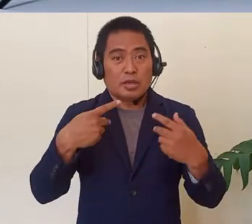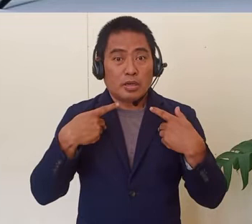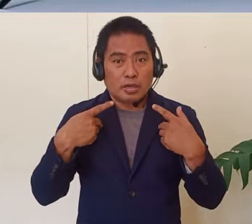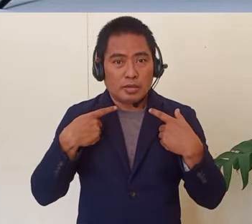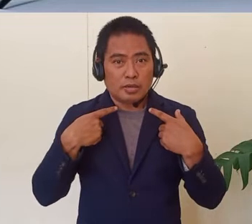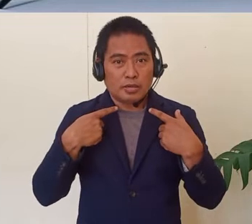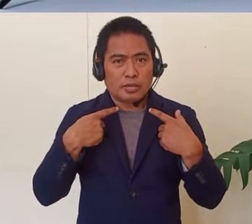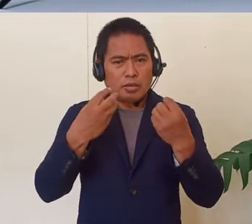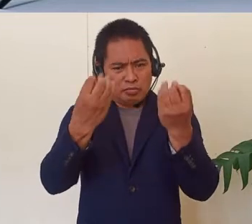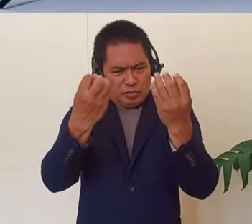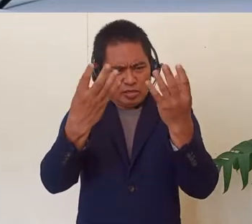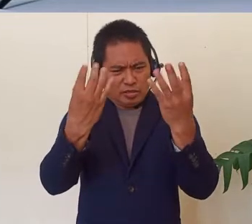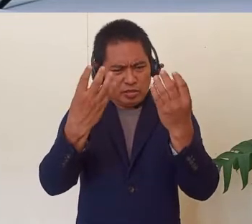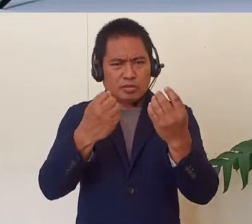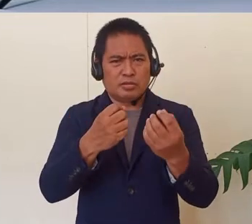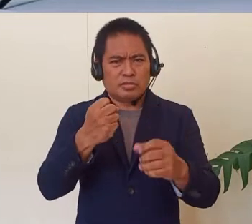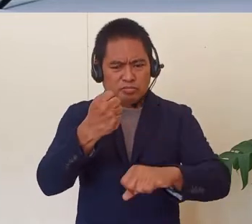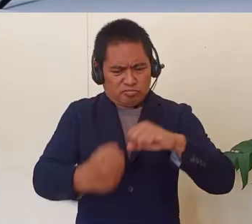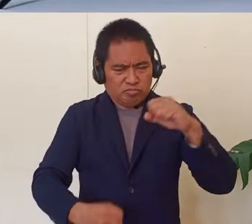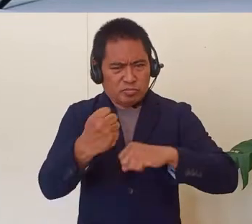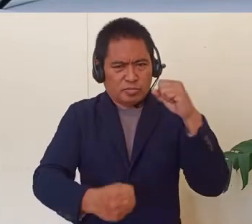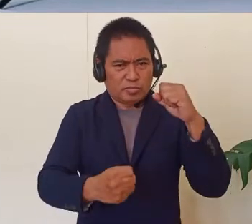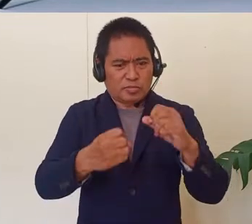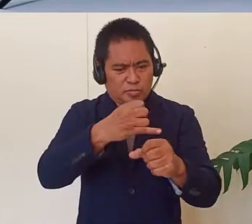think will be the taste of the 2 glasses?